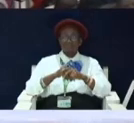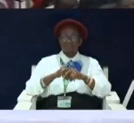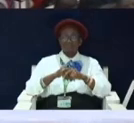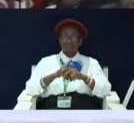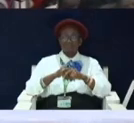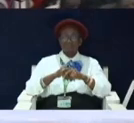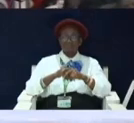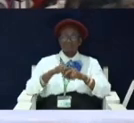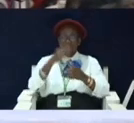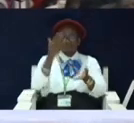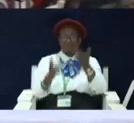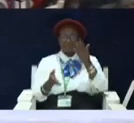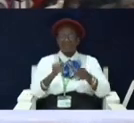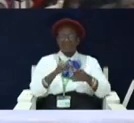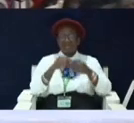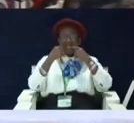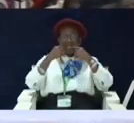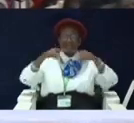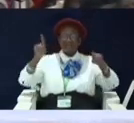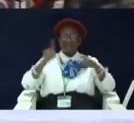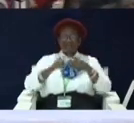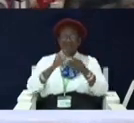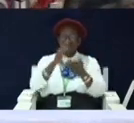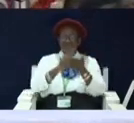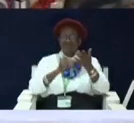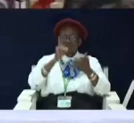May I decree to somebody right